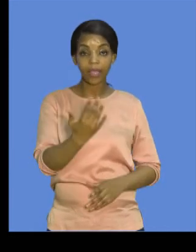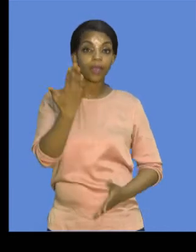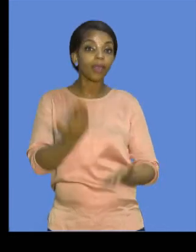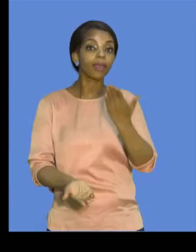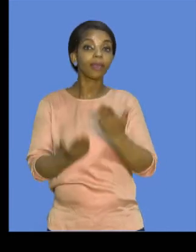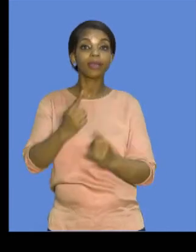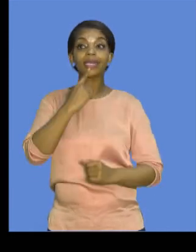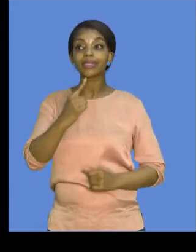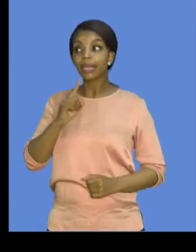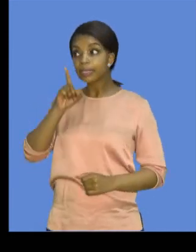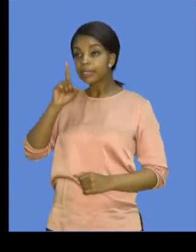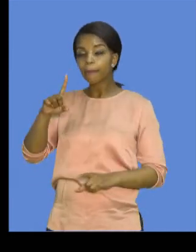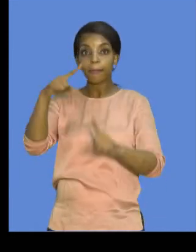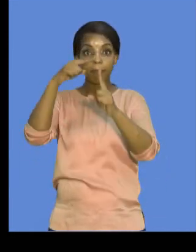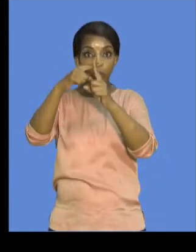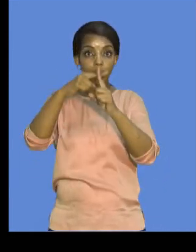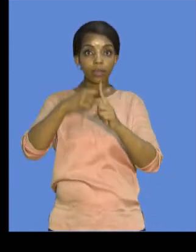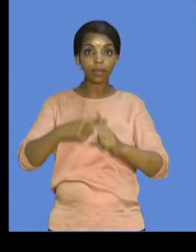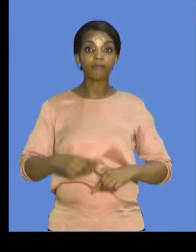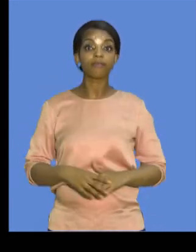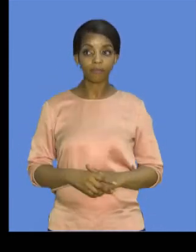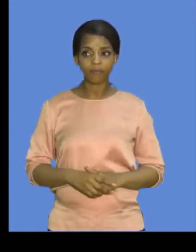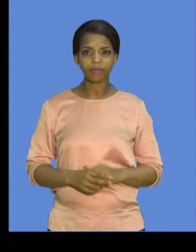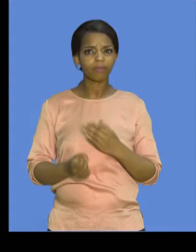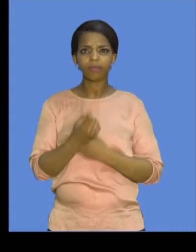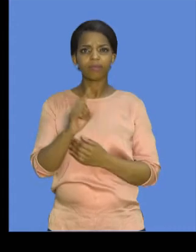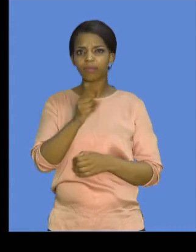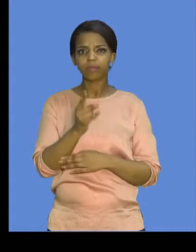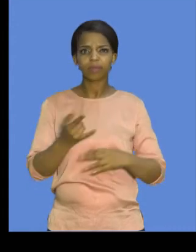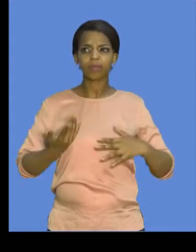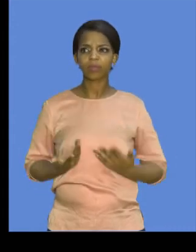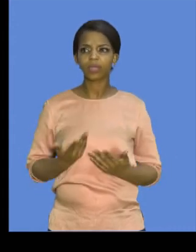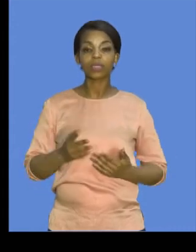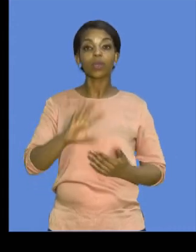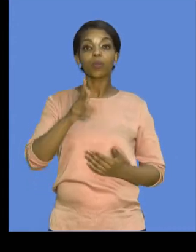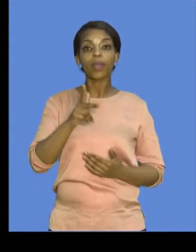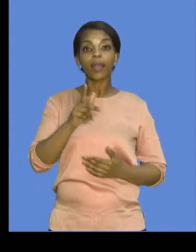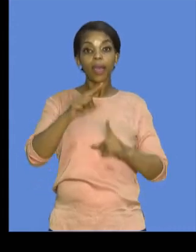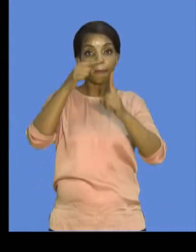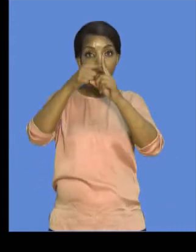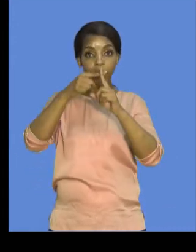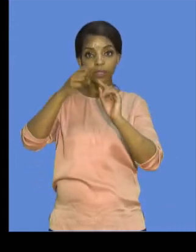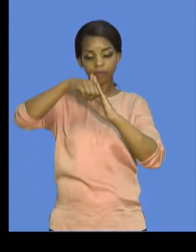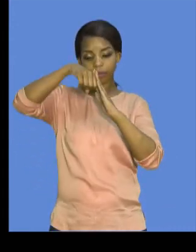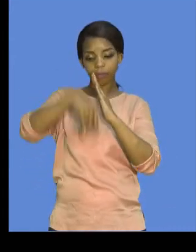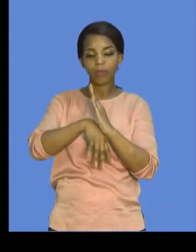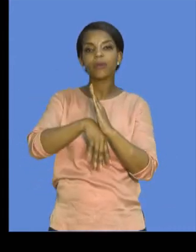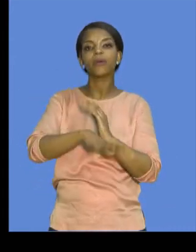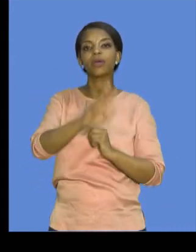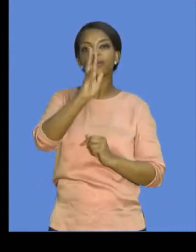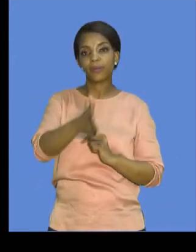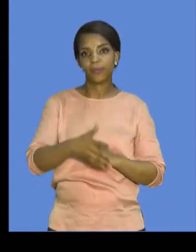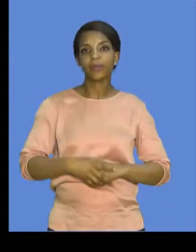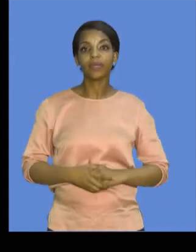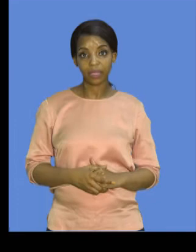was, let's say for argument's sake, positive, what would mean? It will also polarize the positive charge by reflection,